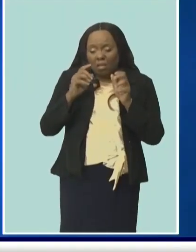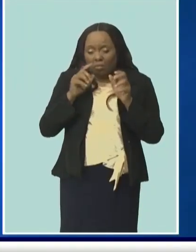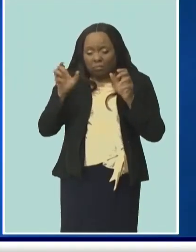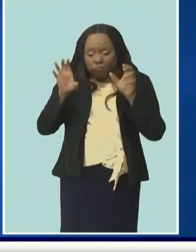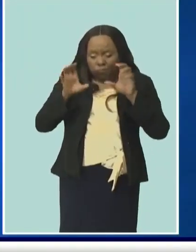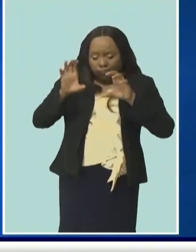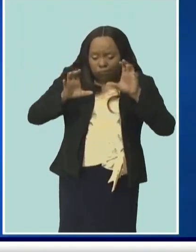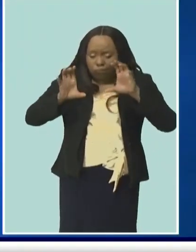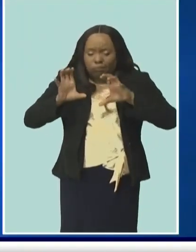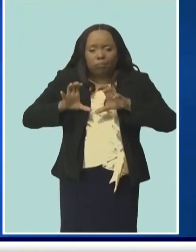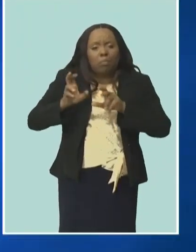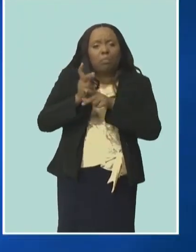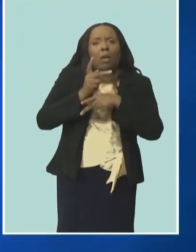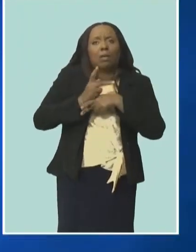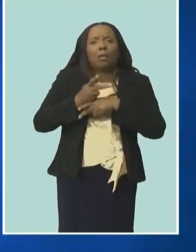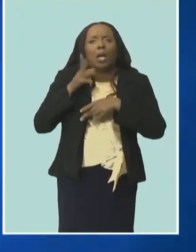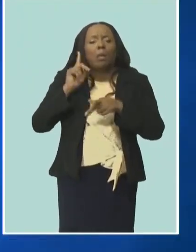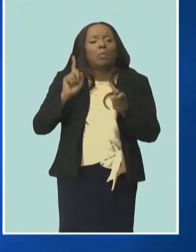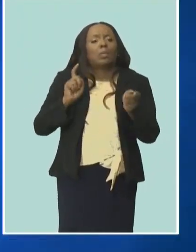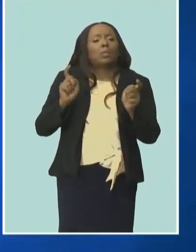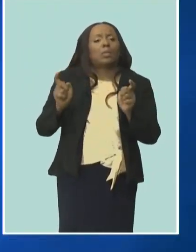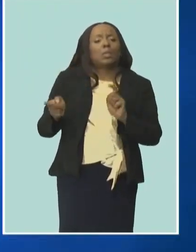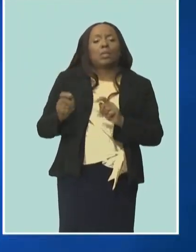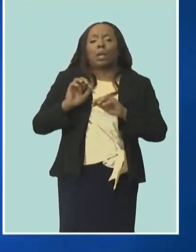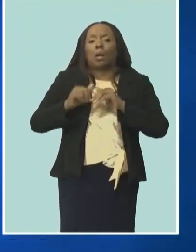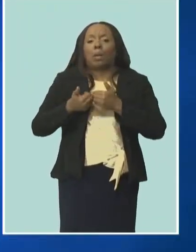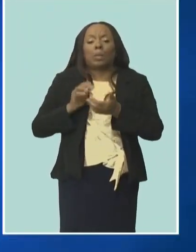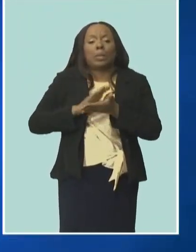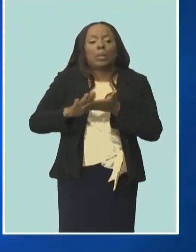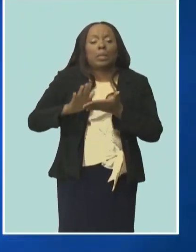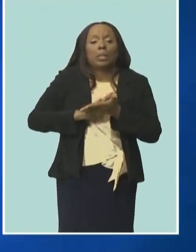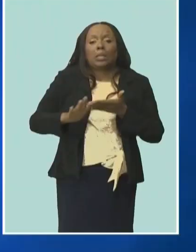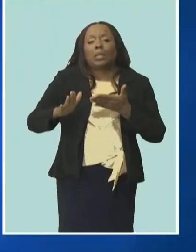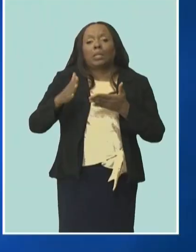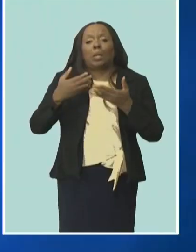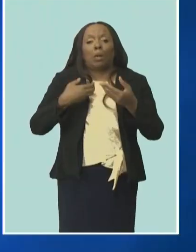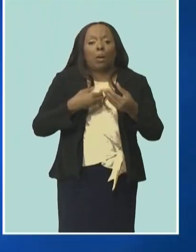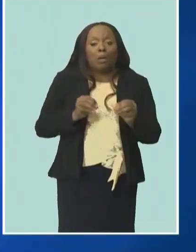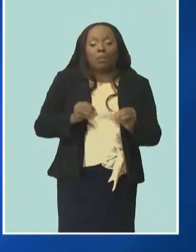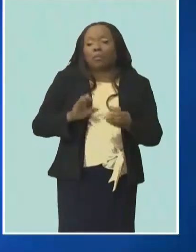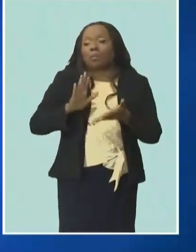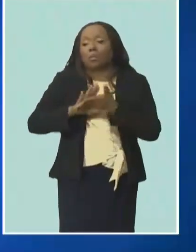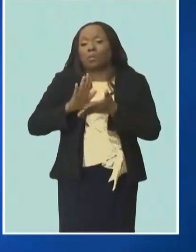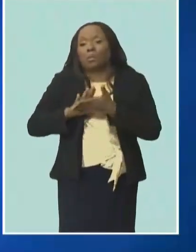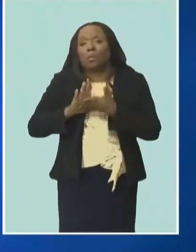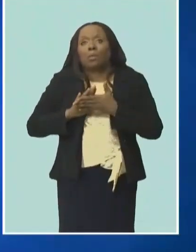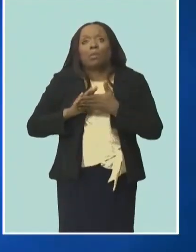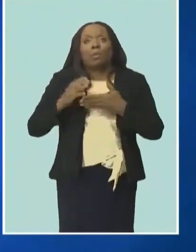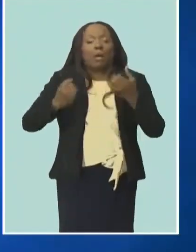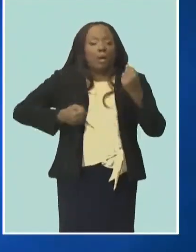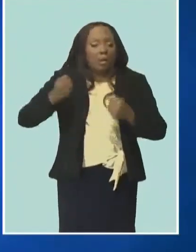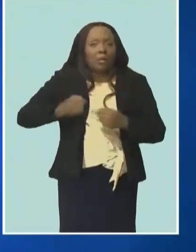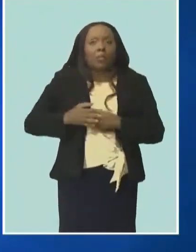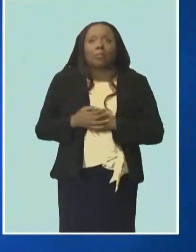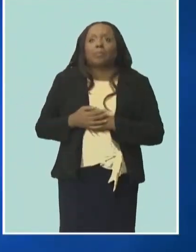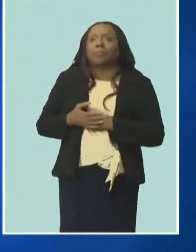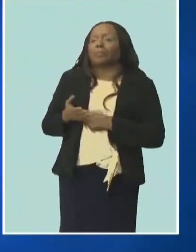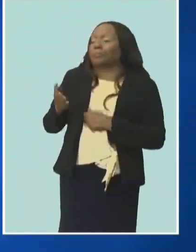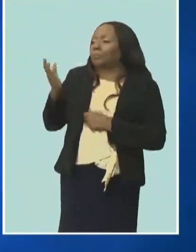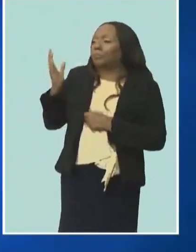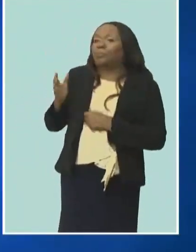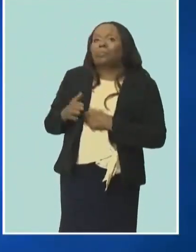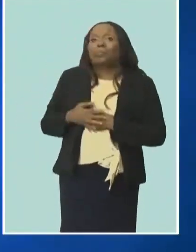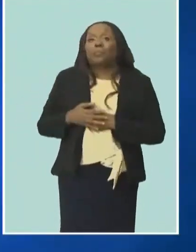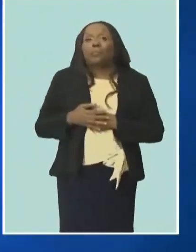one which is set to change the way offices, schools and vehicles are cleaned in Barbados. Toxic chemicals have something in it called